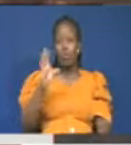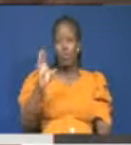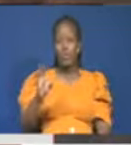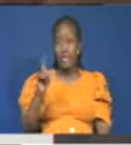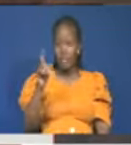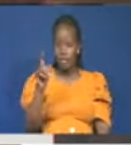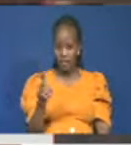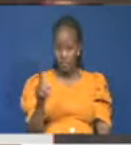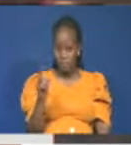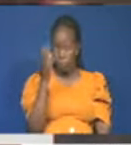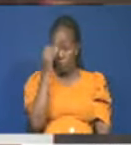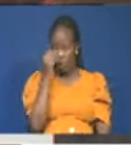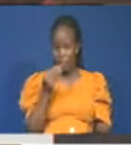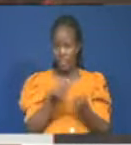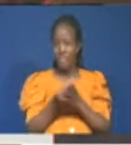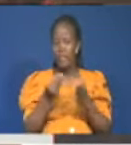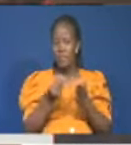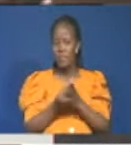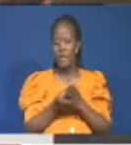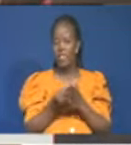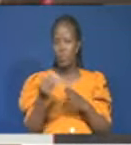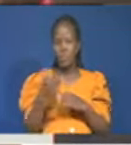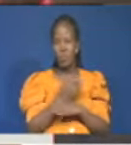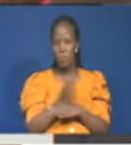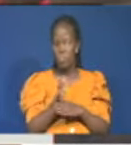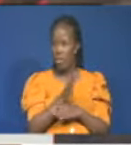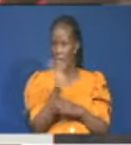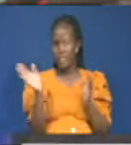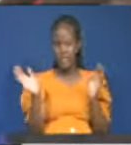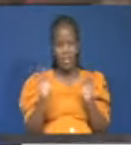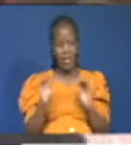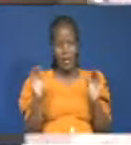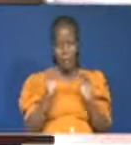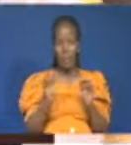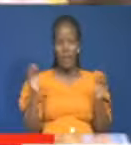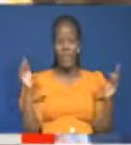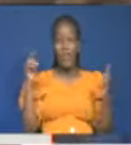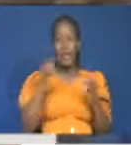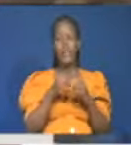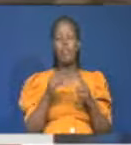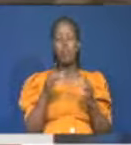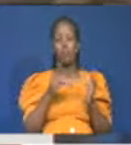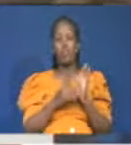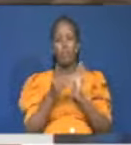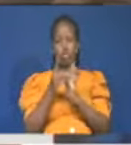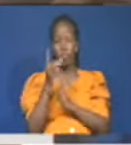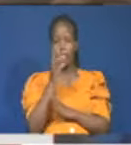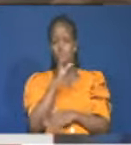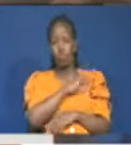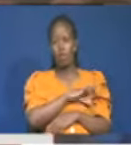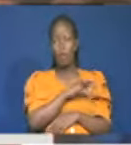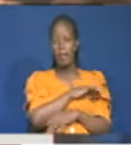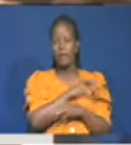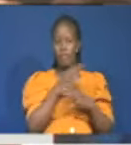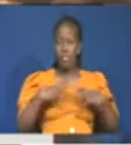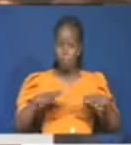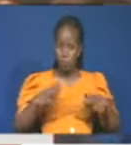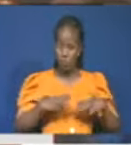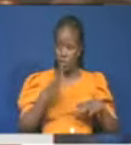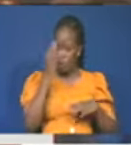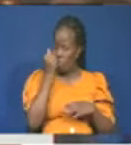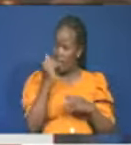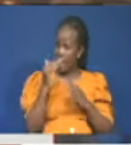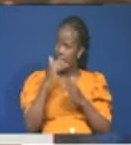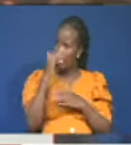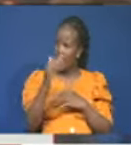yote isingie mfuko ya watu, ifanye kazi, ifanye raia kazi. And after 5 years, tukirudi kwa raia kuuliza ni nini